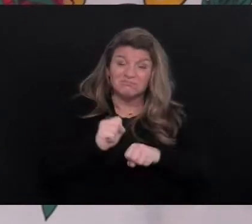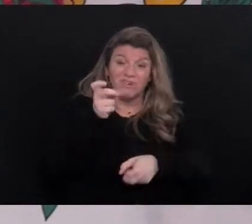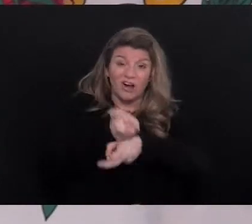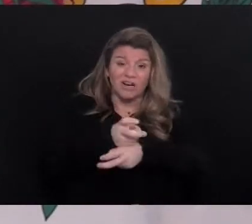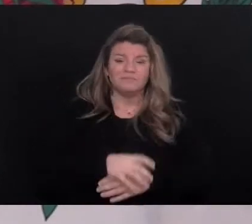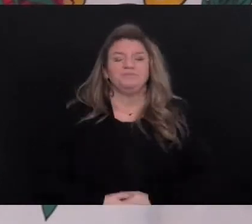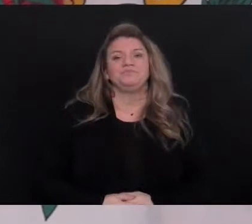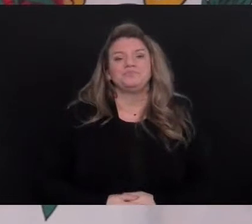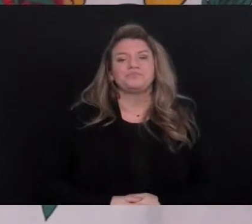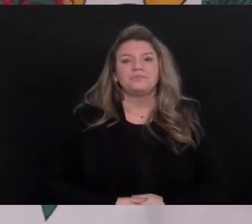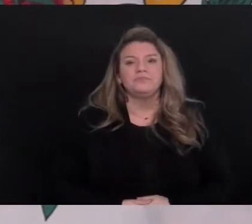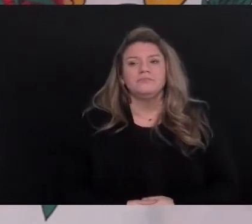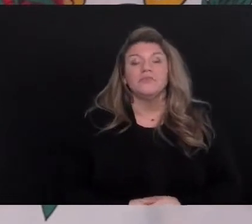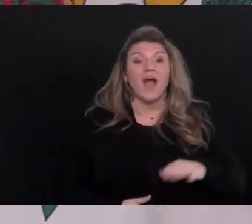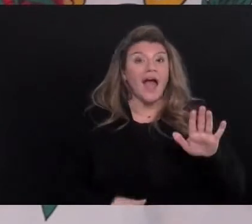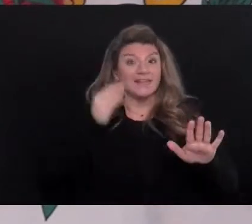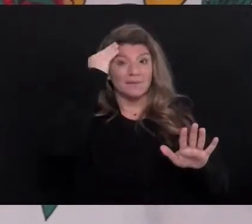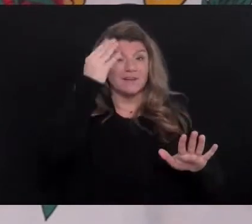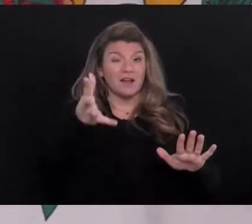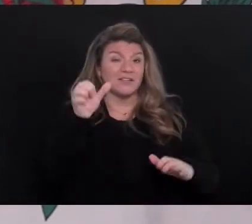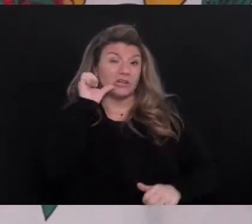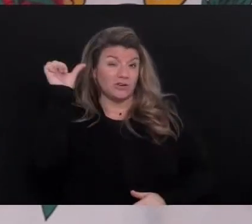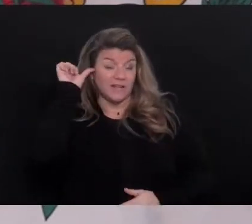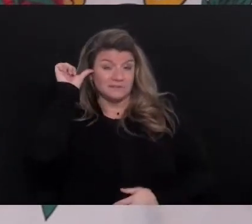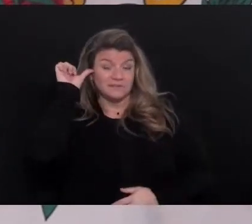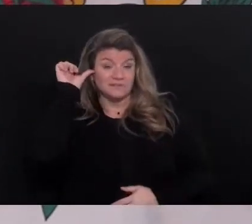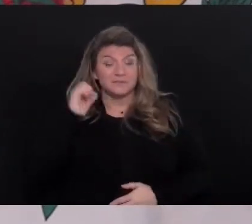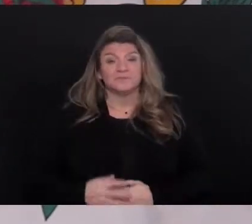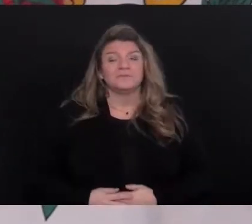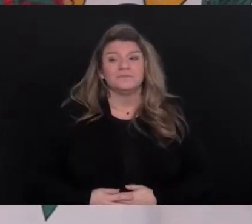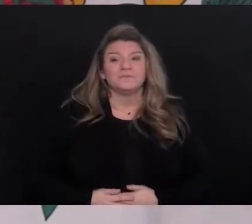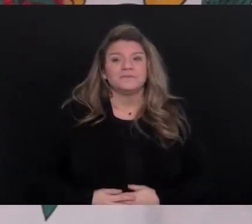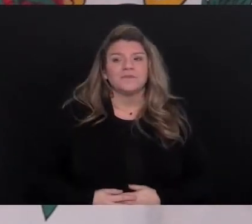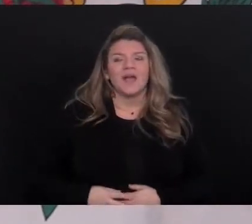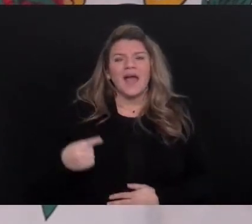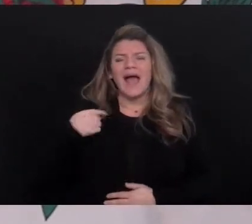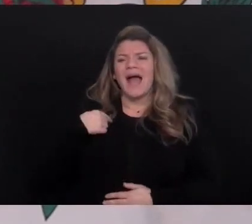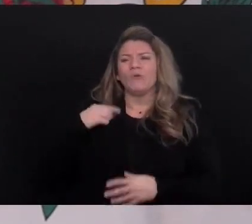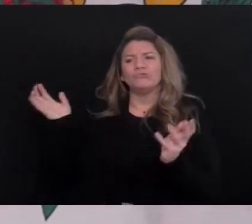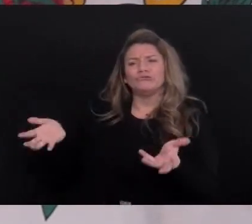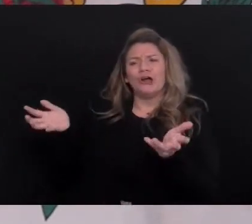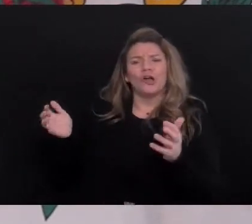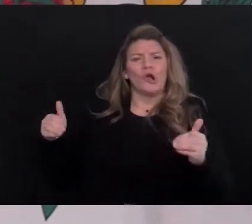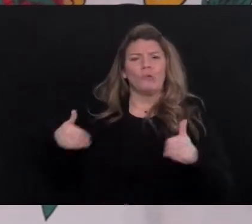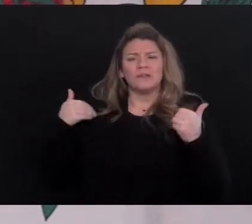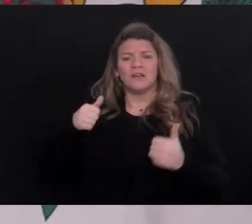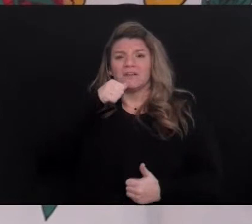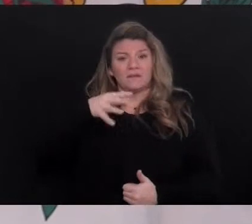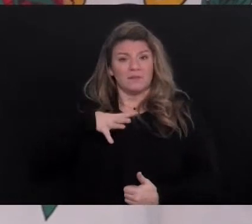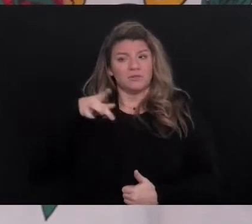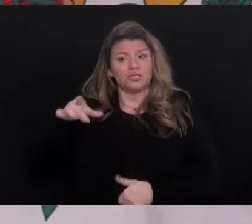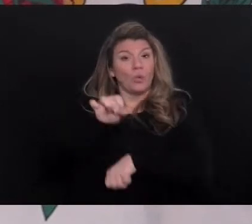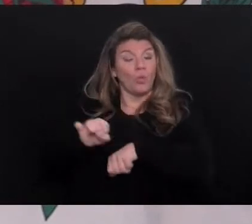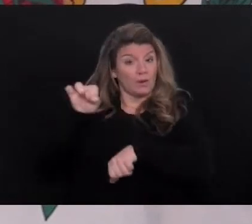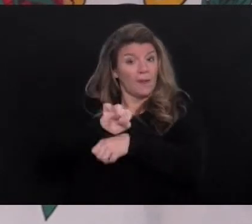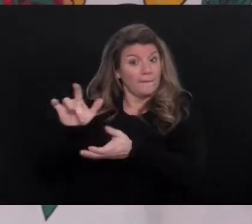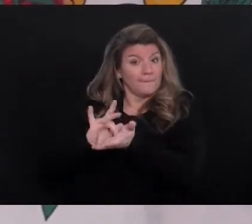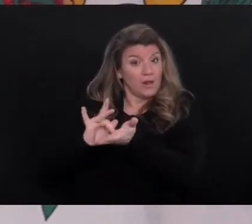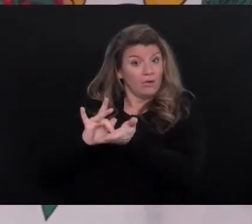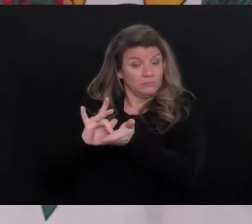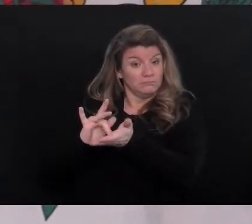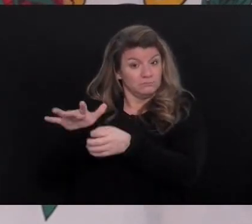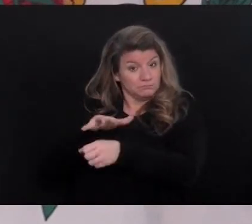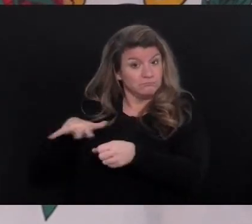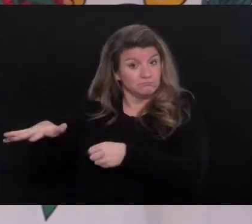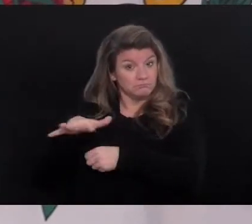me tell you this. Yesterday, I was talking to a young lady in the medical field. You